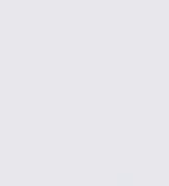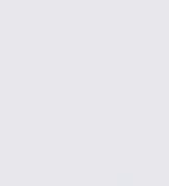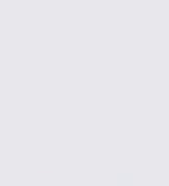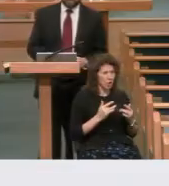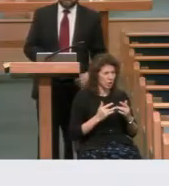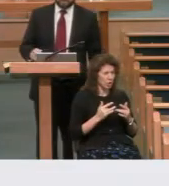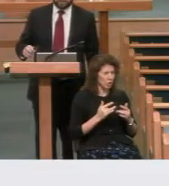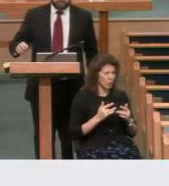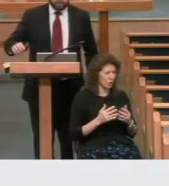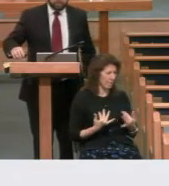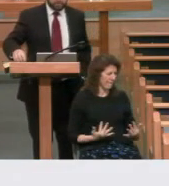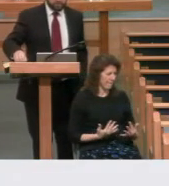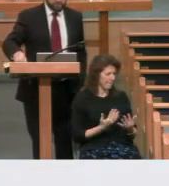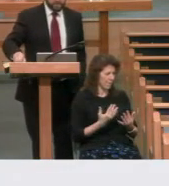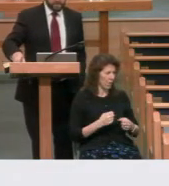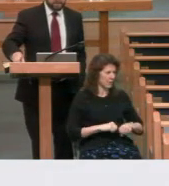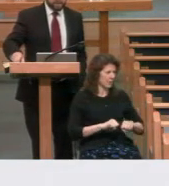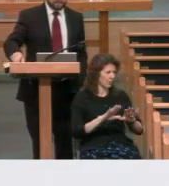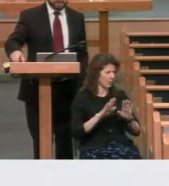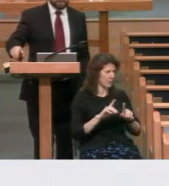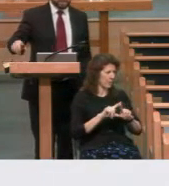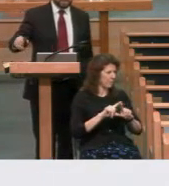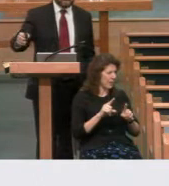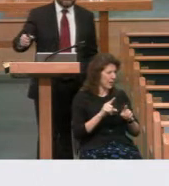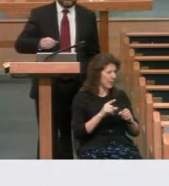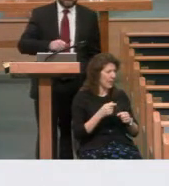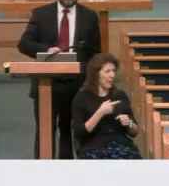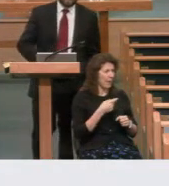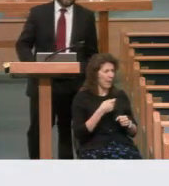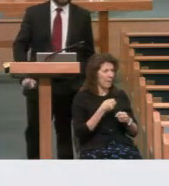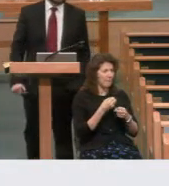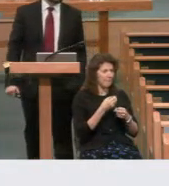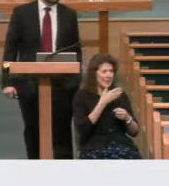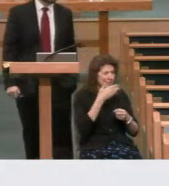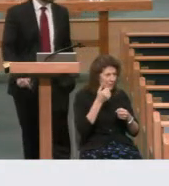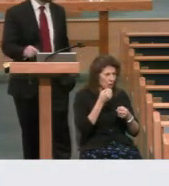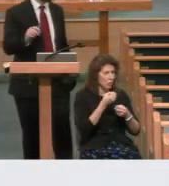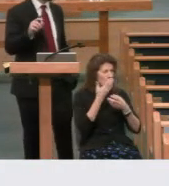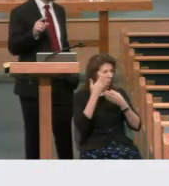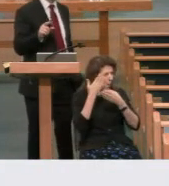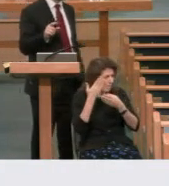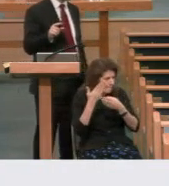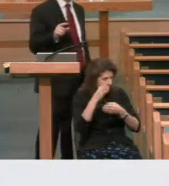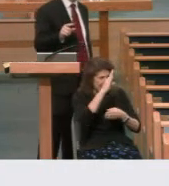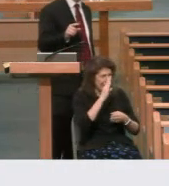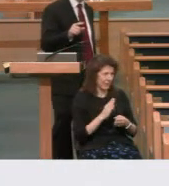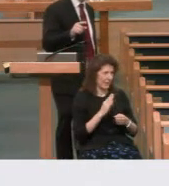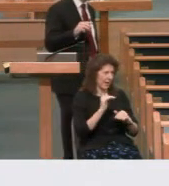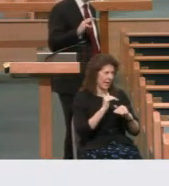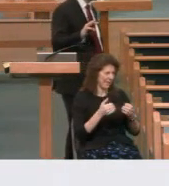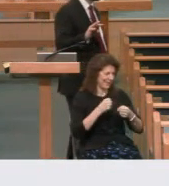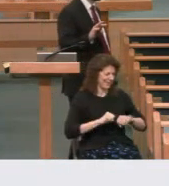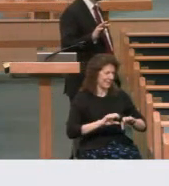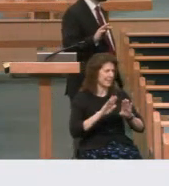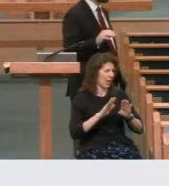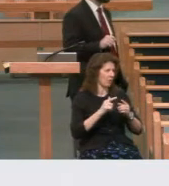in obeying the voice of the Lord? Behold, to obey is better than sacrifice, and to heed than the fat of rams. Do you remember the context of what happened here? This is open